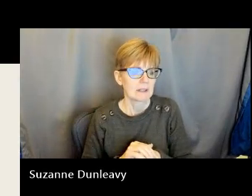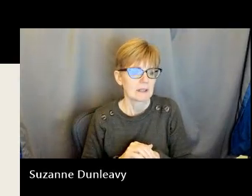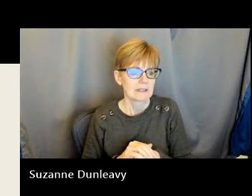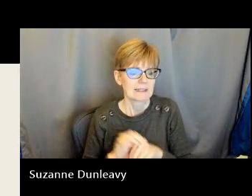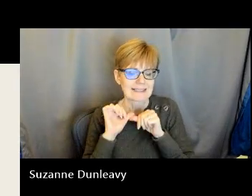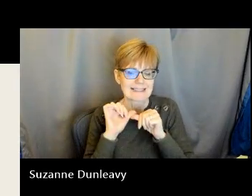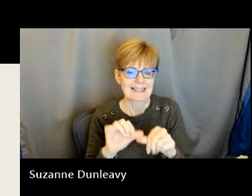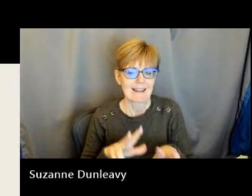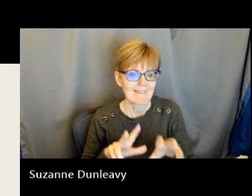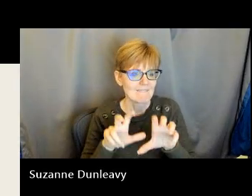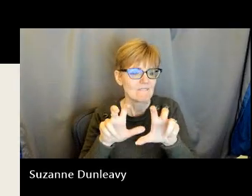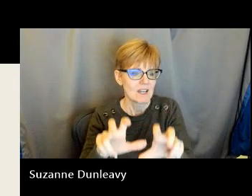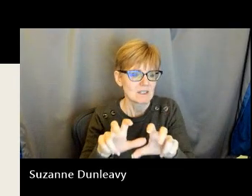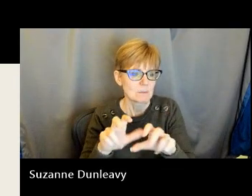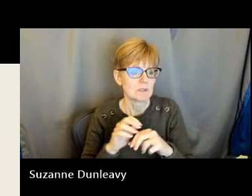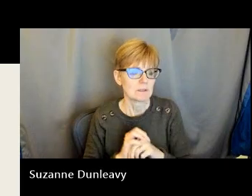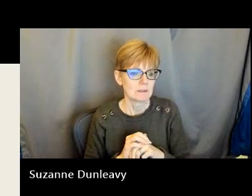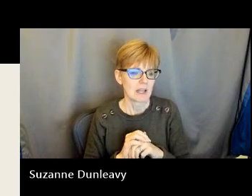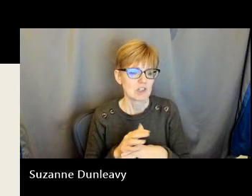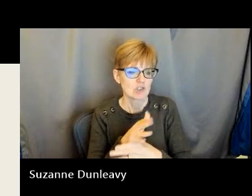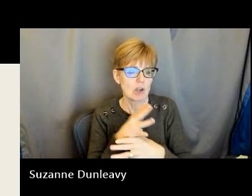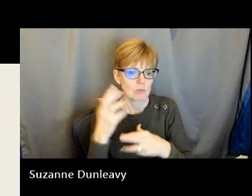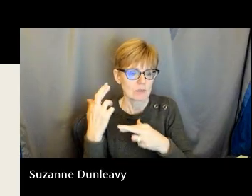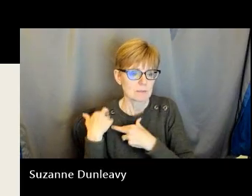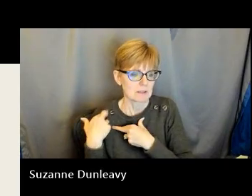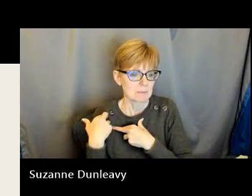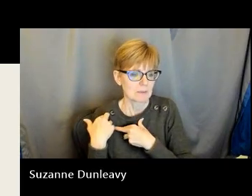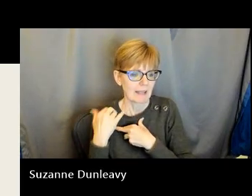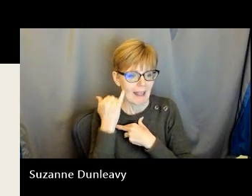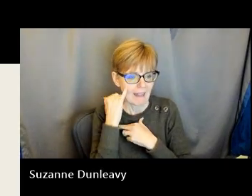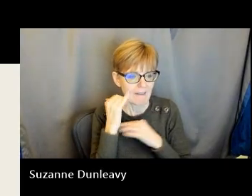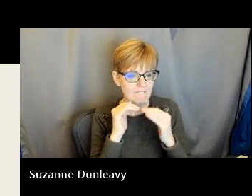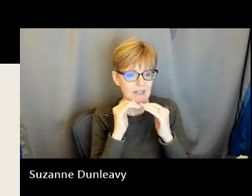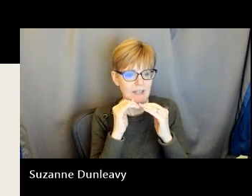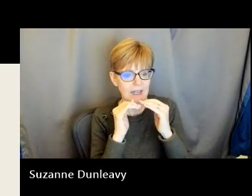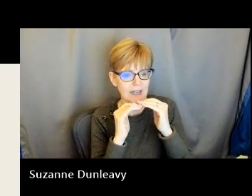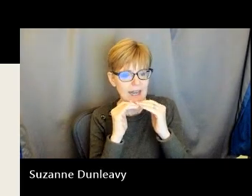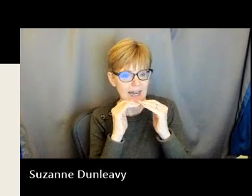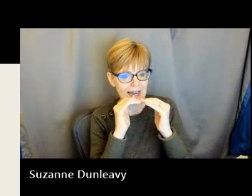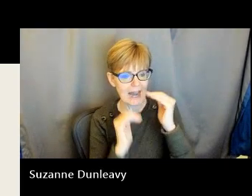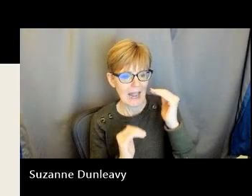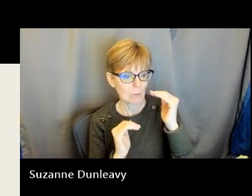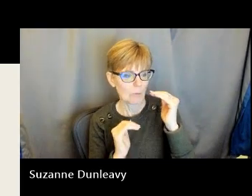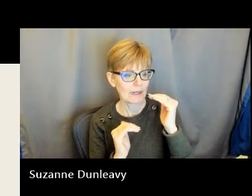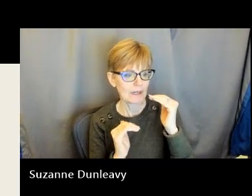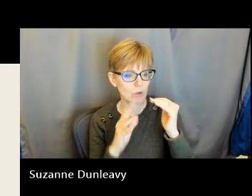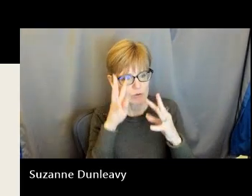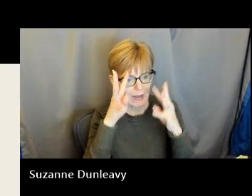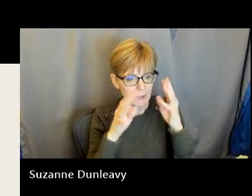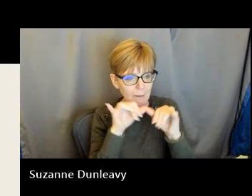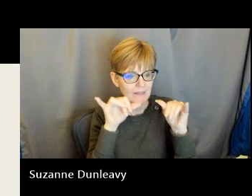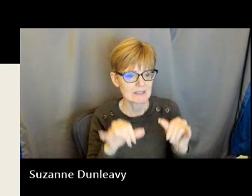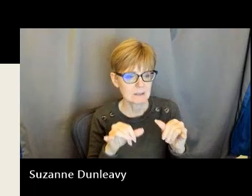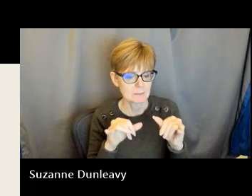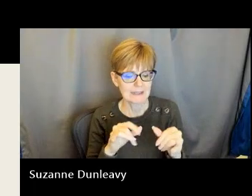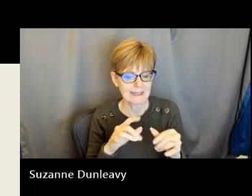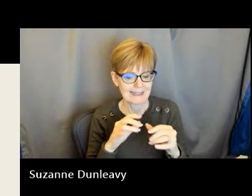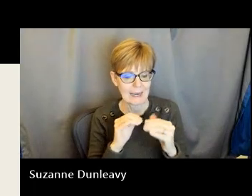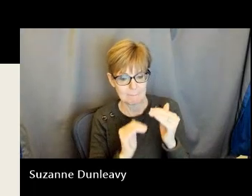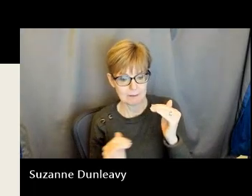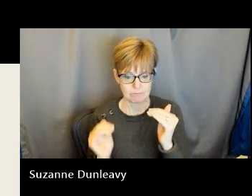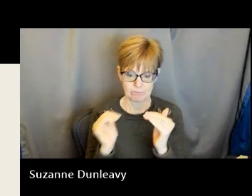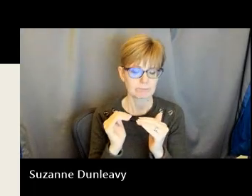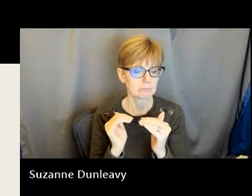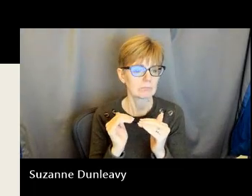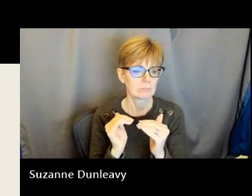is created by systems, it must be undone by those very systems. And, I know we're running close on time. I saw that